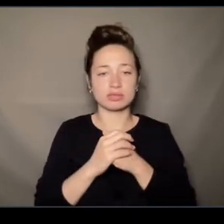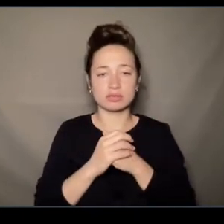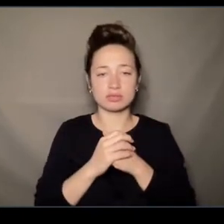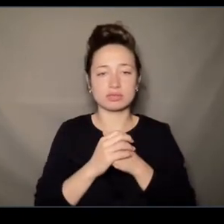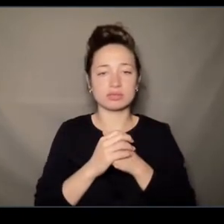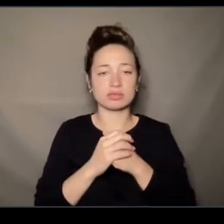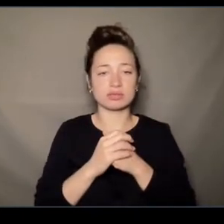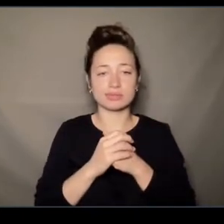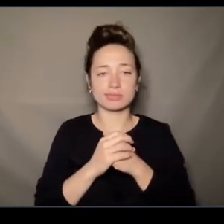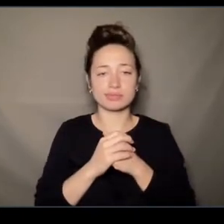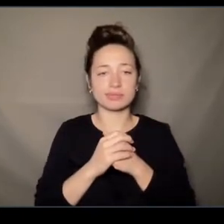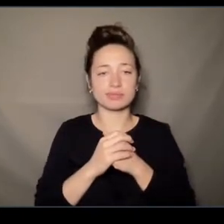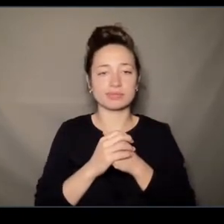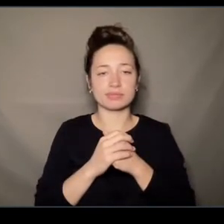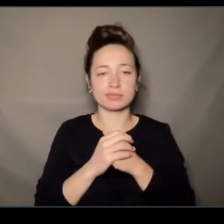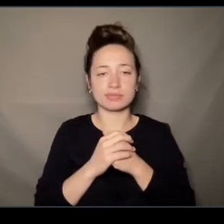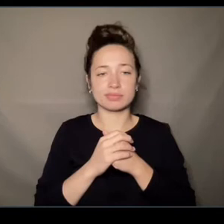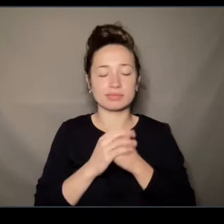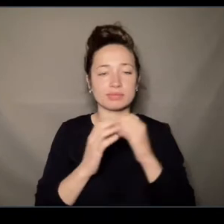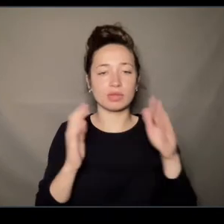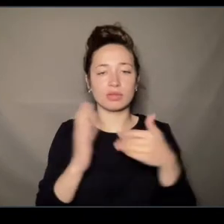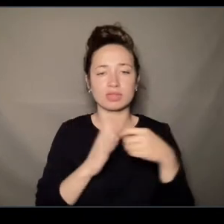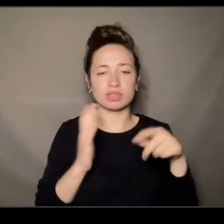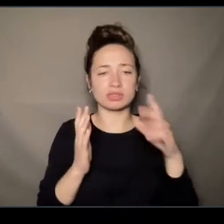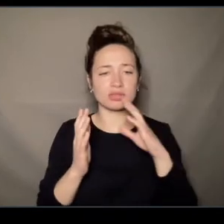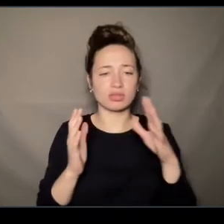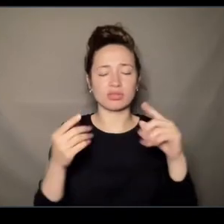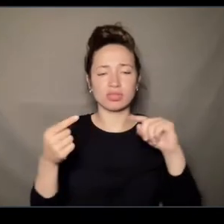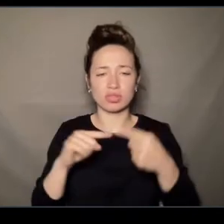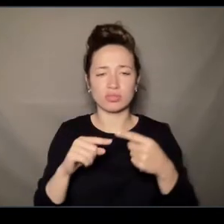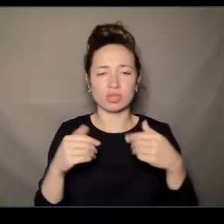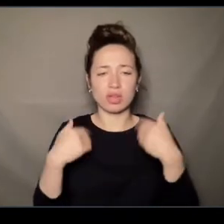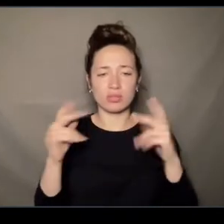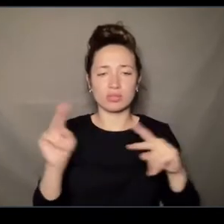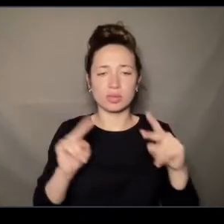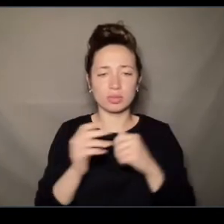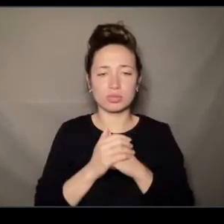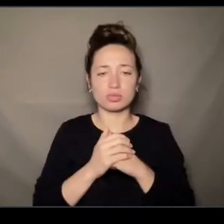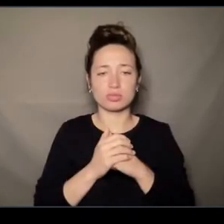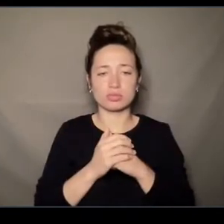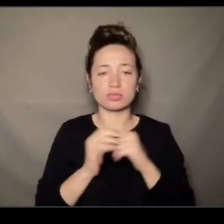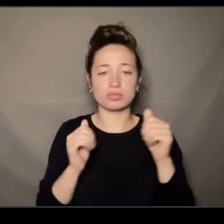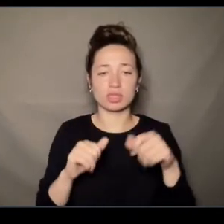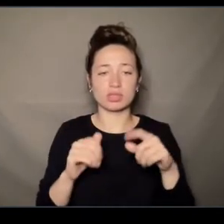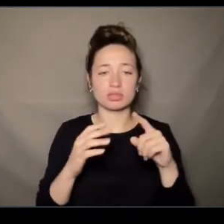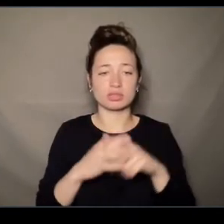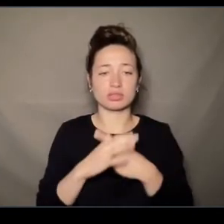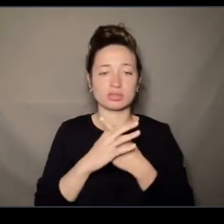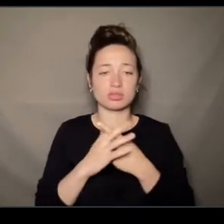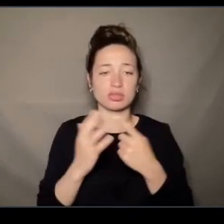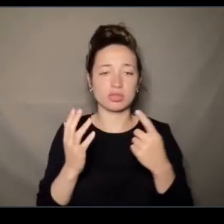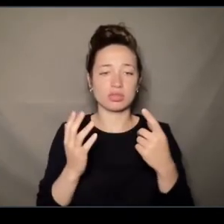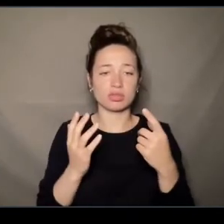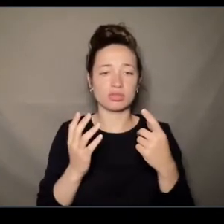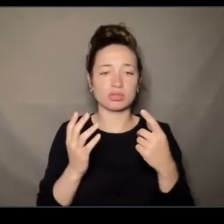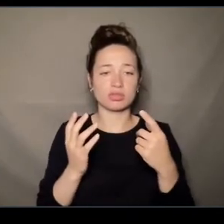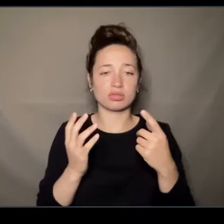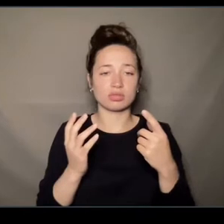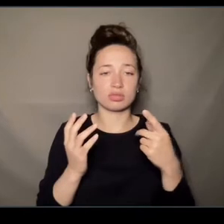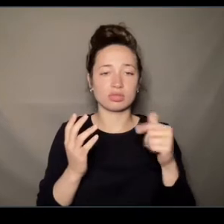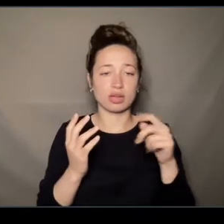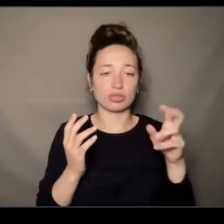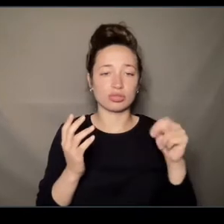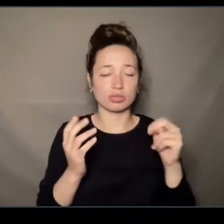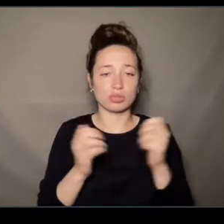name calling. All of those things are horrendously harmful to young people, and they can start